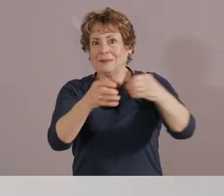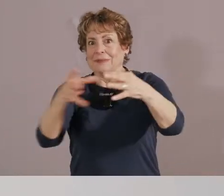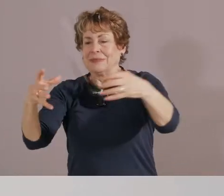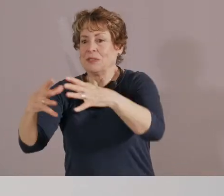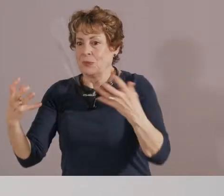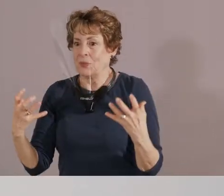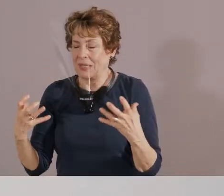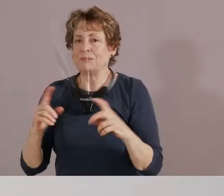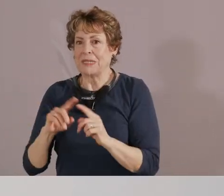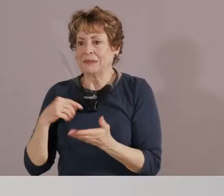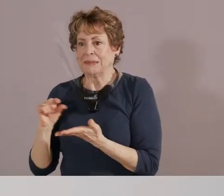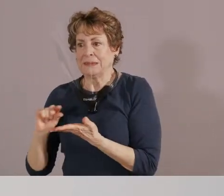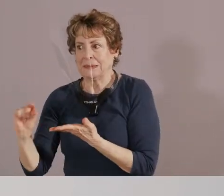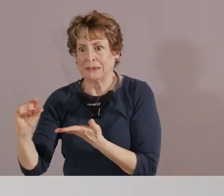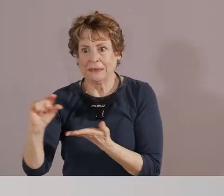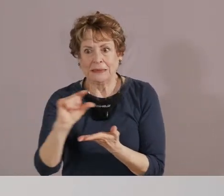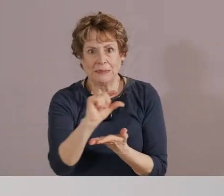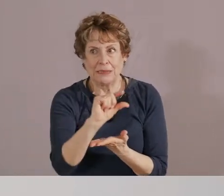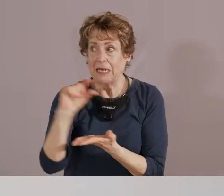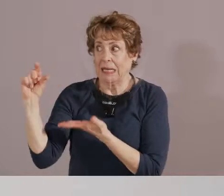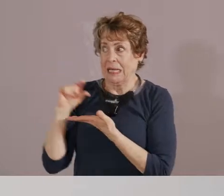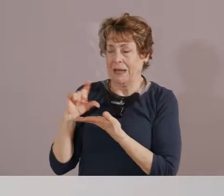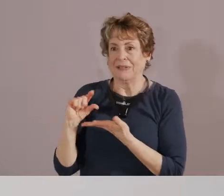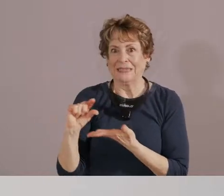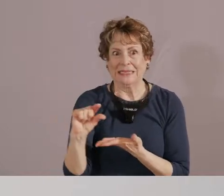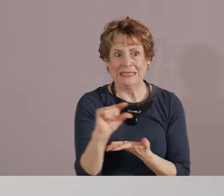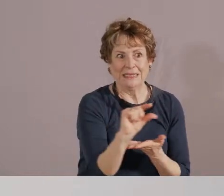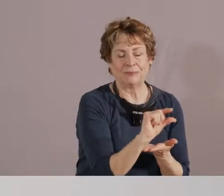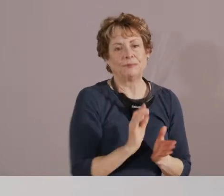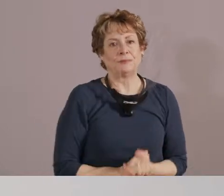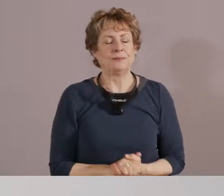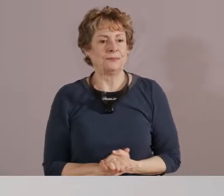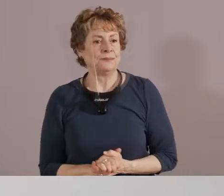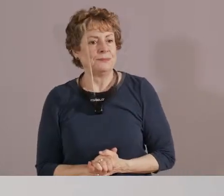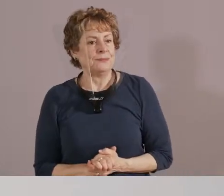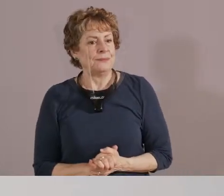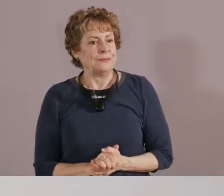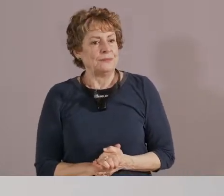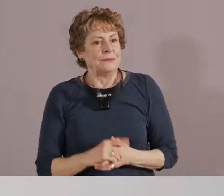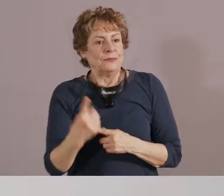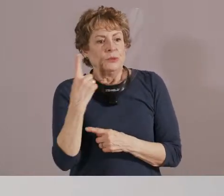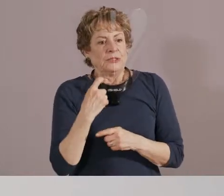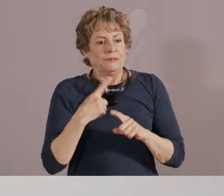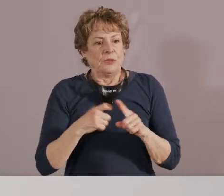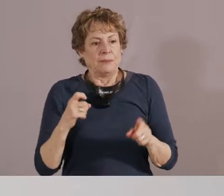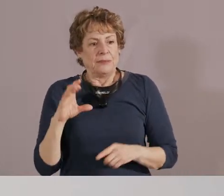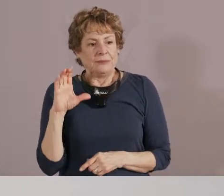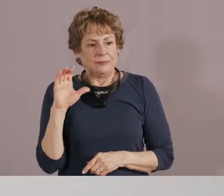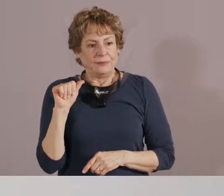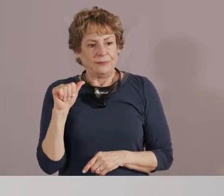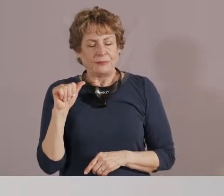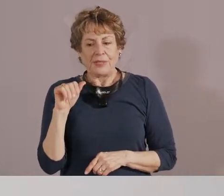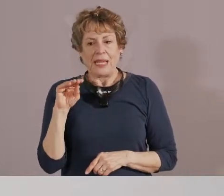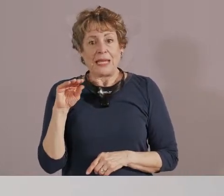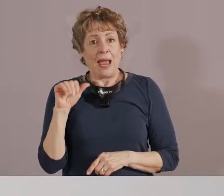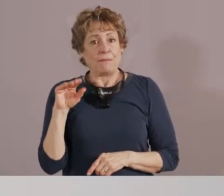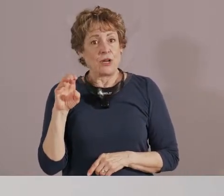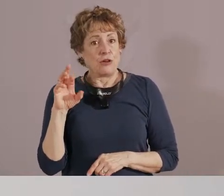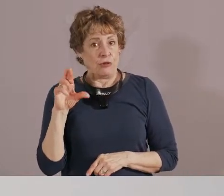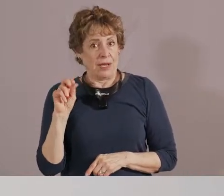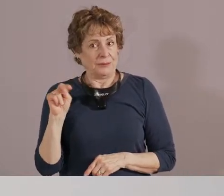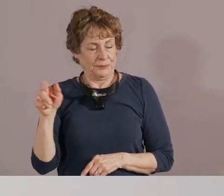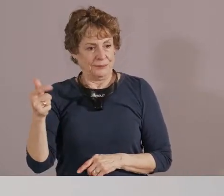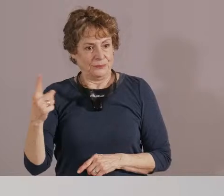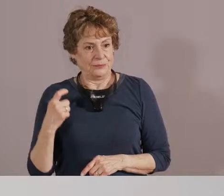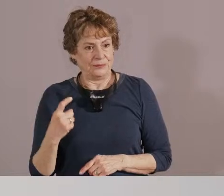appreciate it. You're welcome. Okay, next is Cameron. Hi, Cameron. Hi there. To continue with that actual line